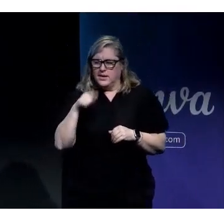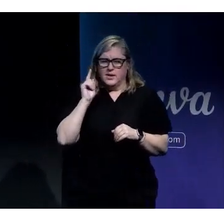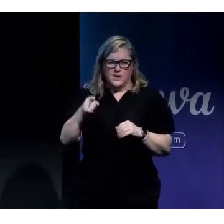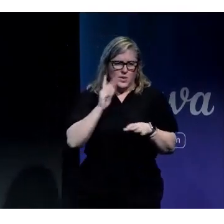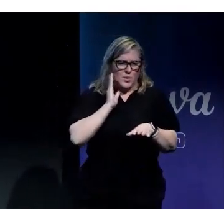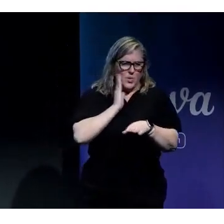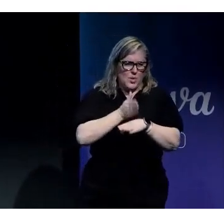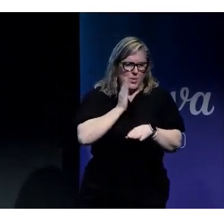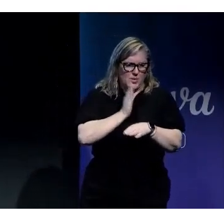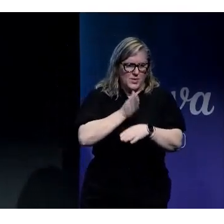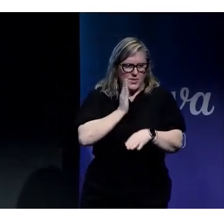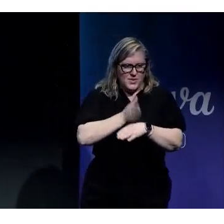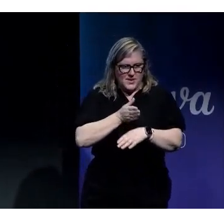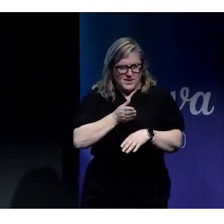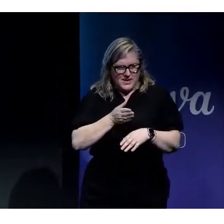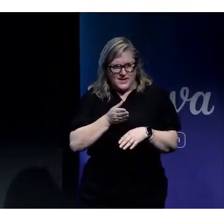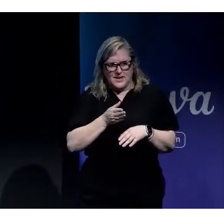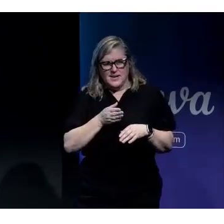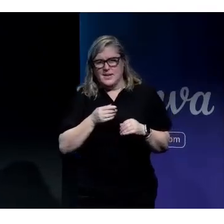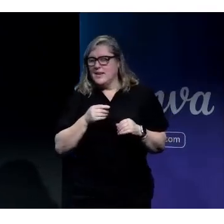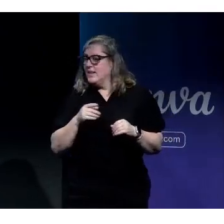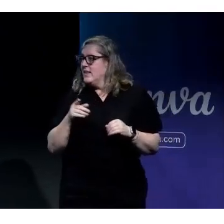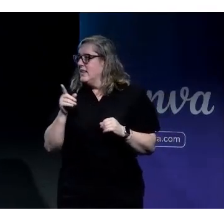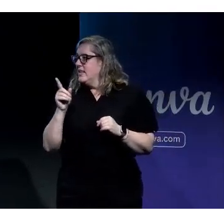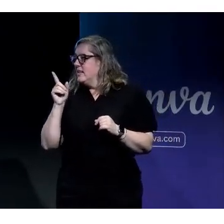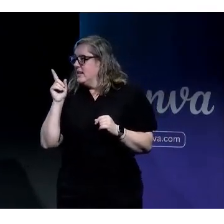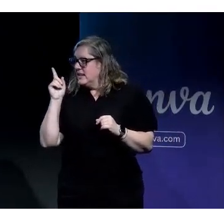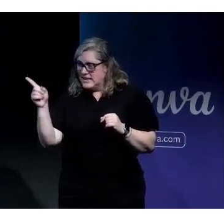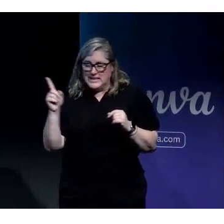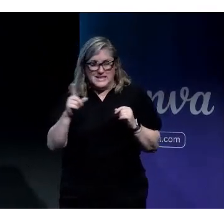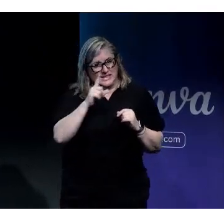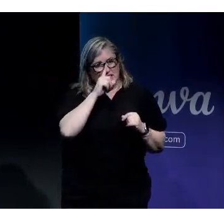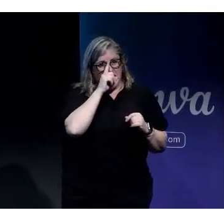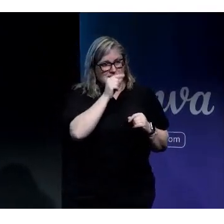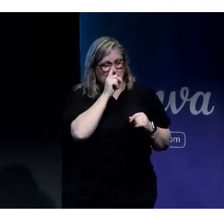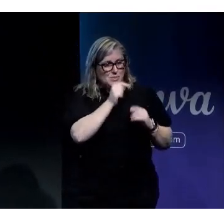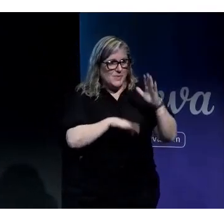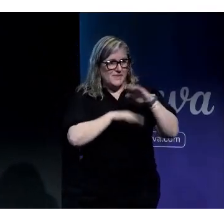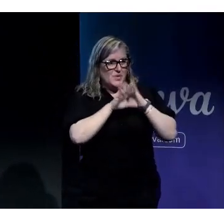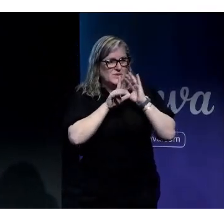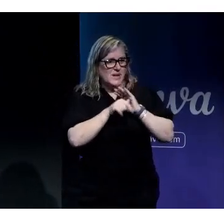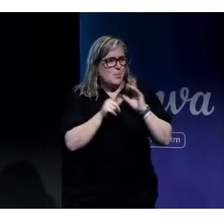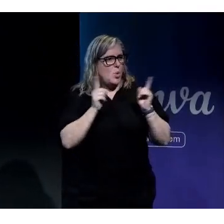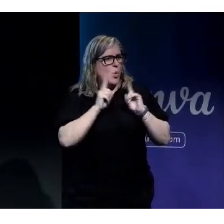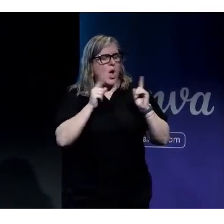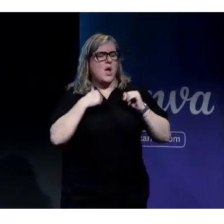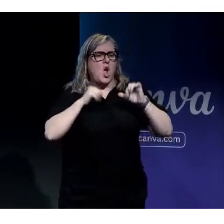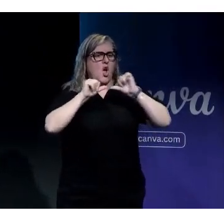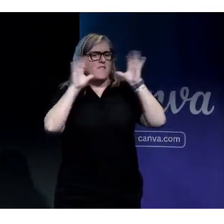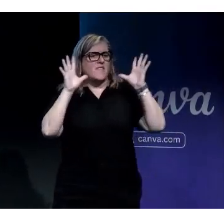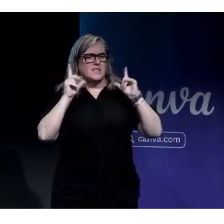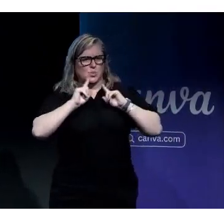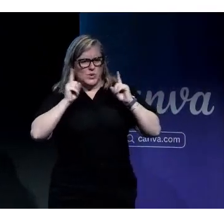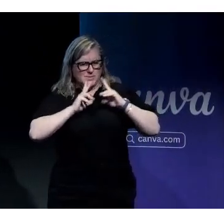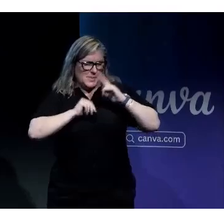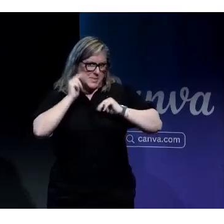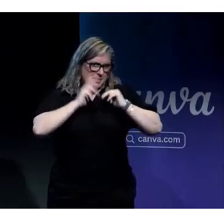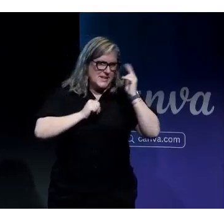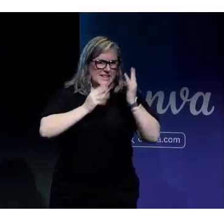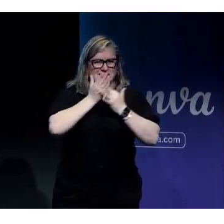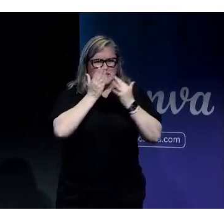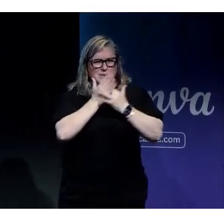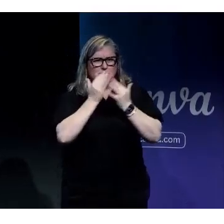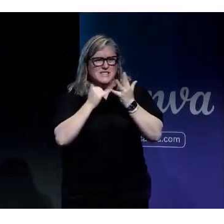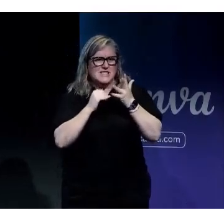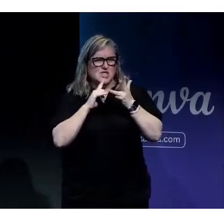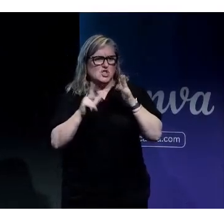into working on accessibility full-time, it became pretty obvious to me that my understanding of building accessible software had